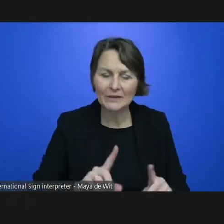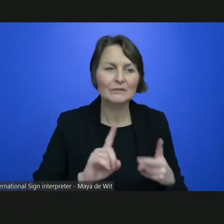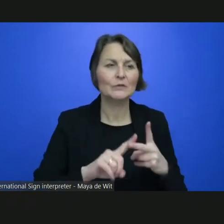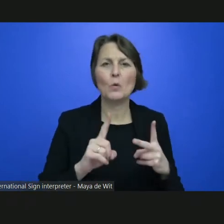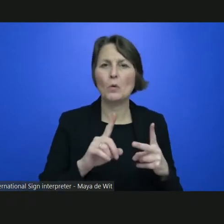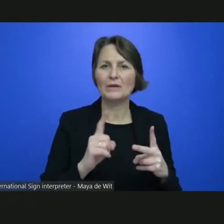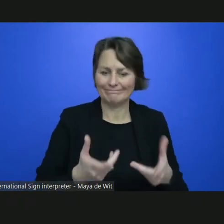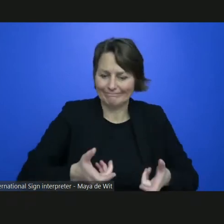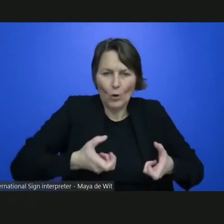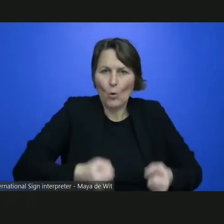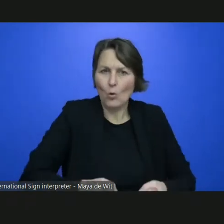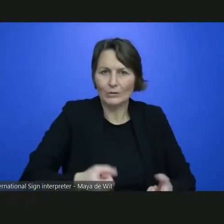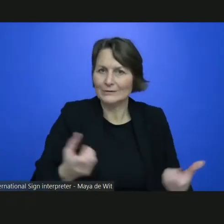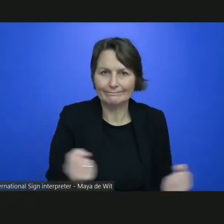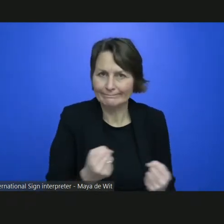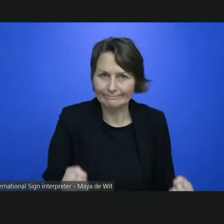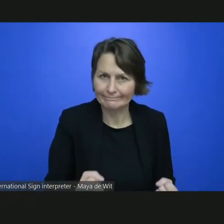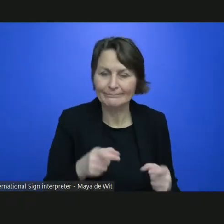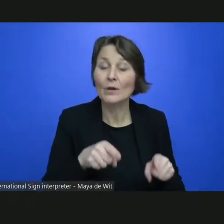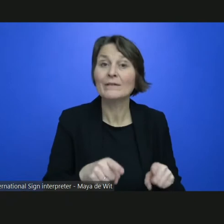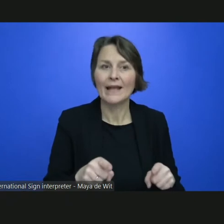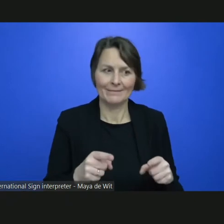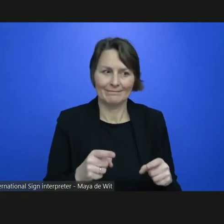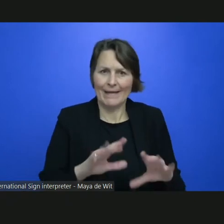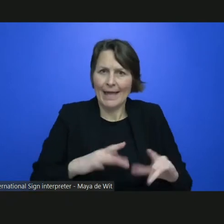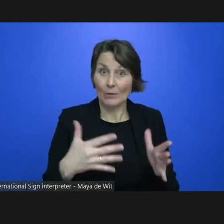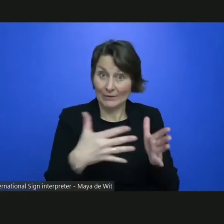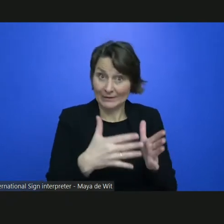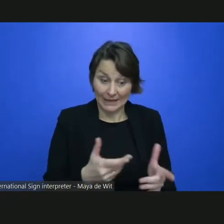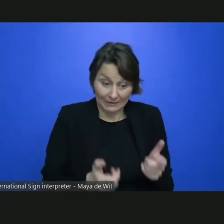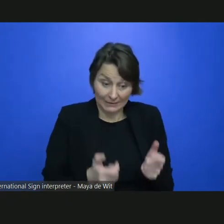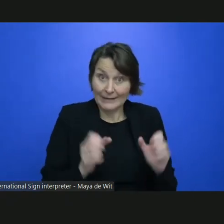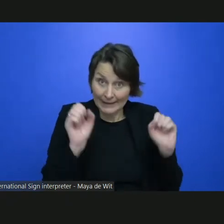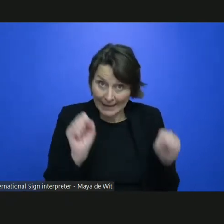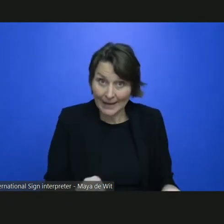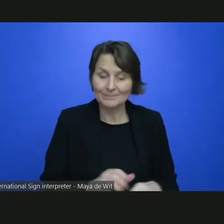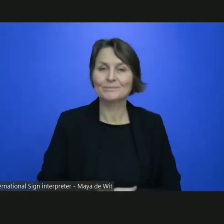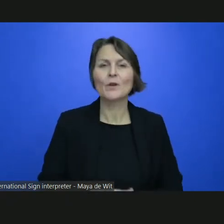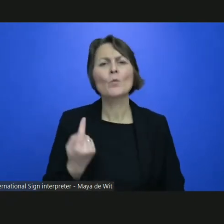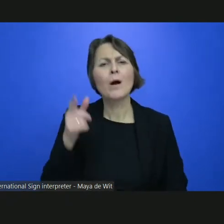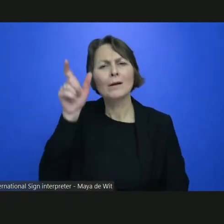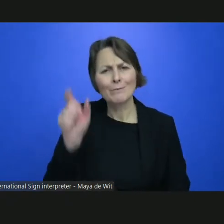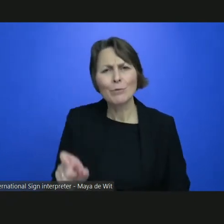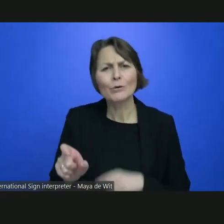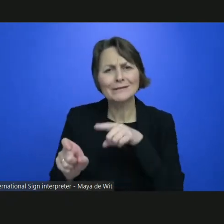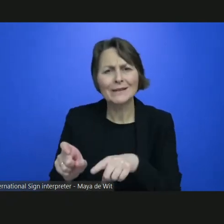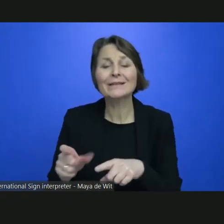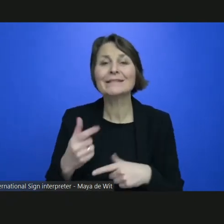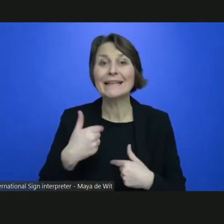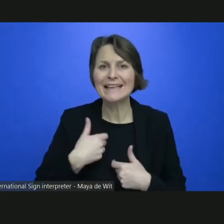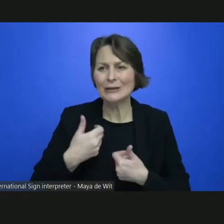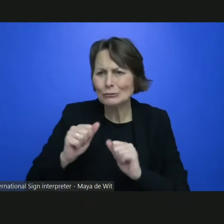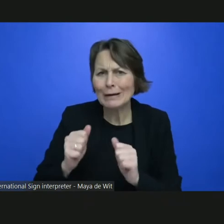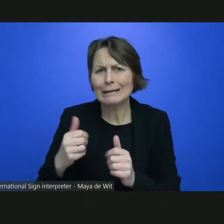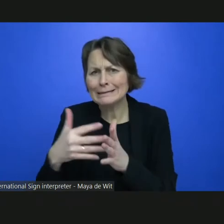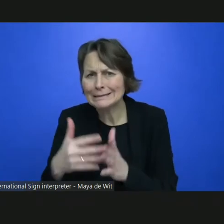syndrome, caused his hands to twitch? He posted his story on LinkedIn saying, as he tried to get through these gamified assessments,